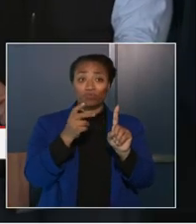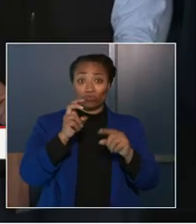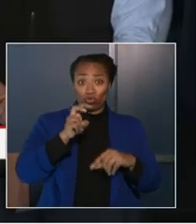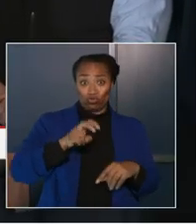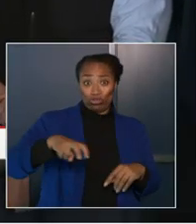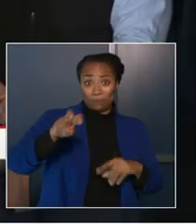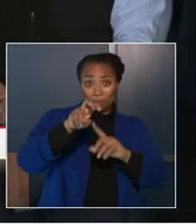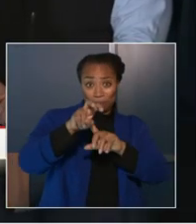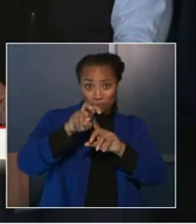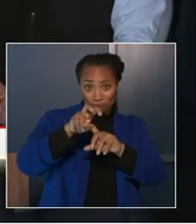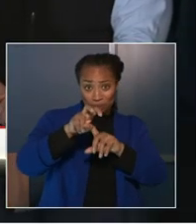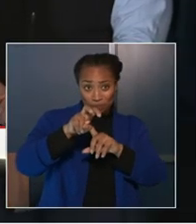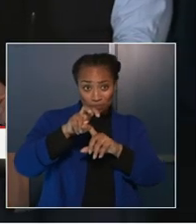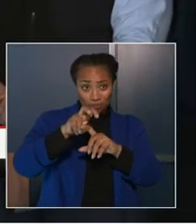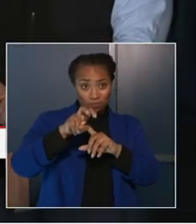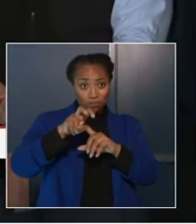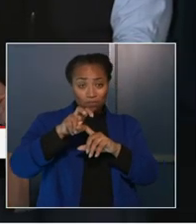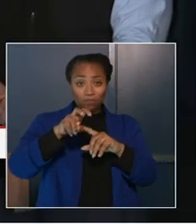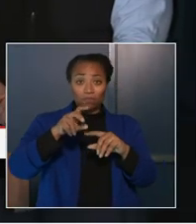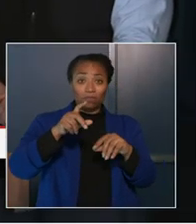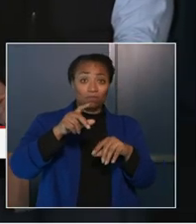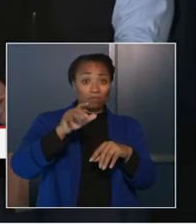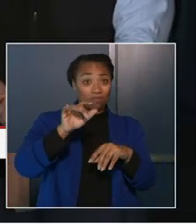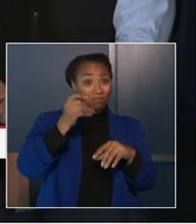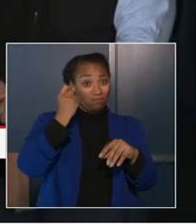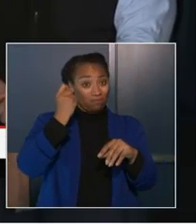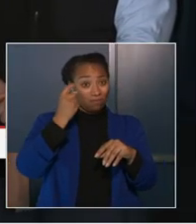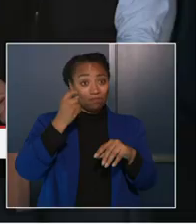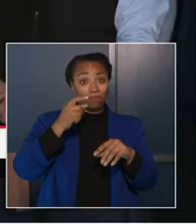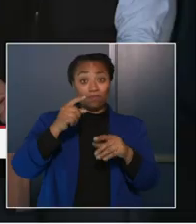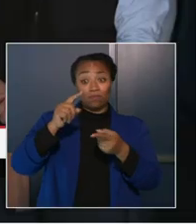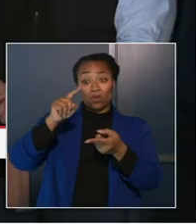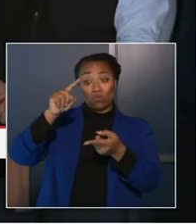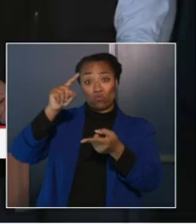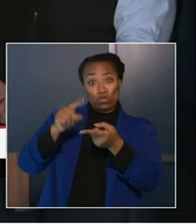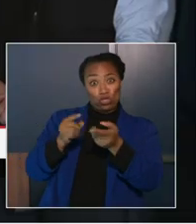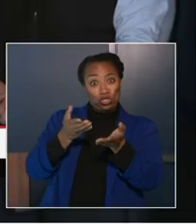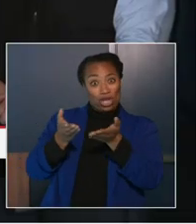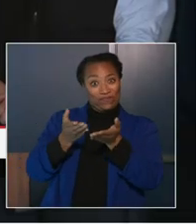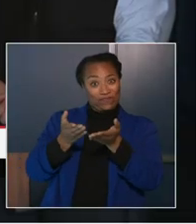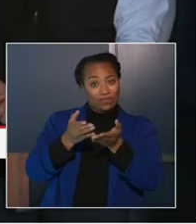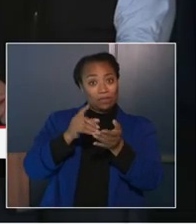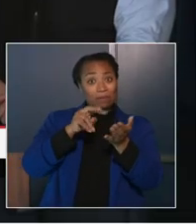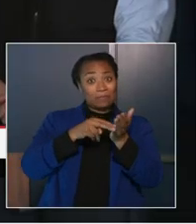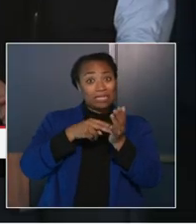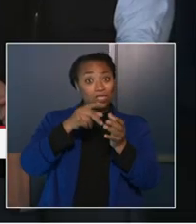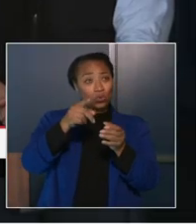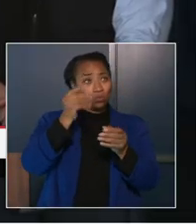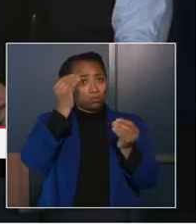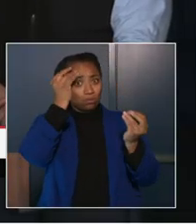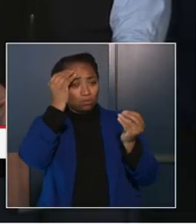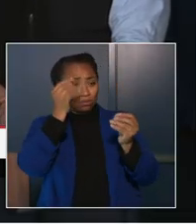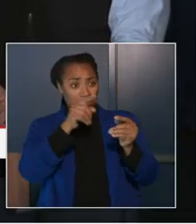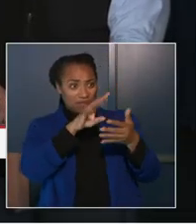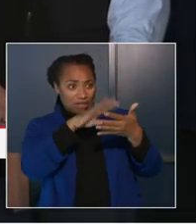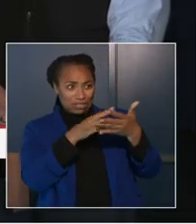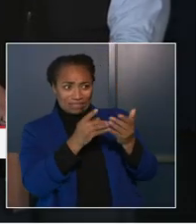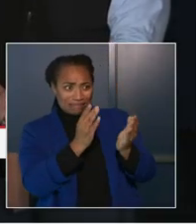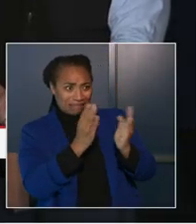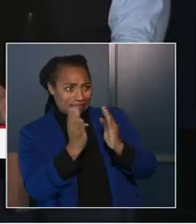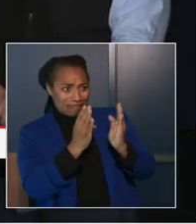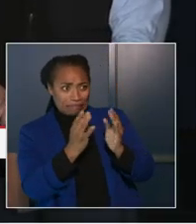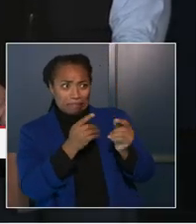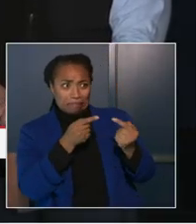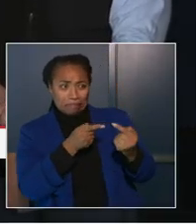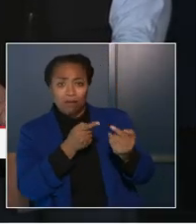Also follow us on social media and all of our alerts to get real-time information, especially, again, really specifically on the bus system. That's going to